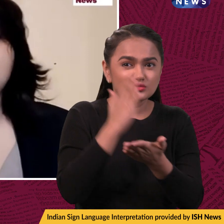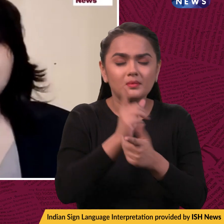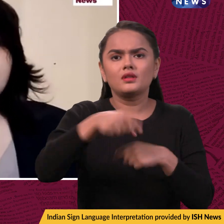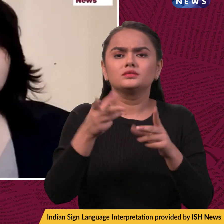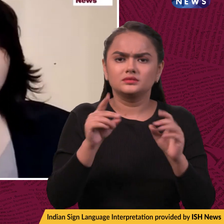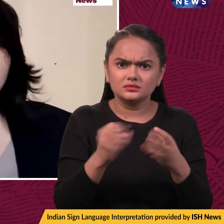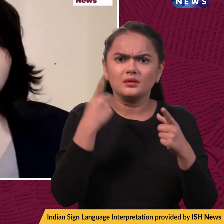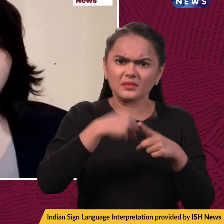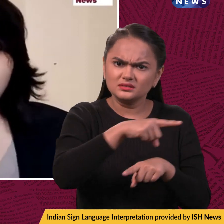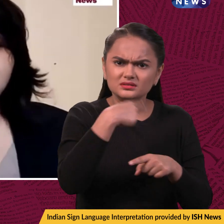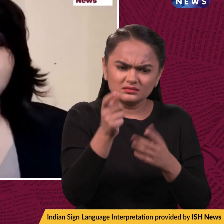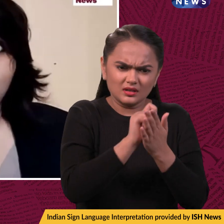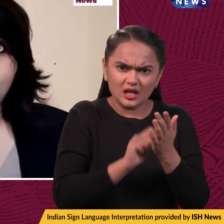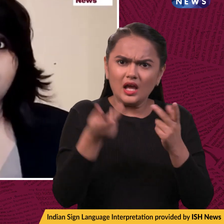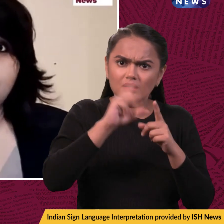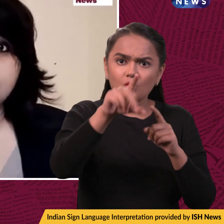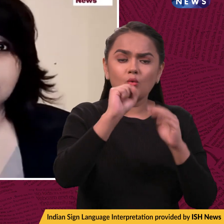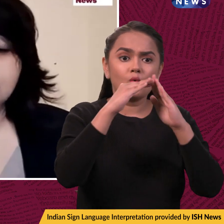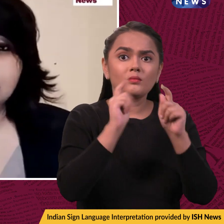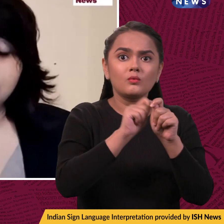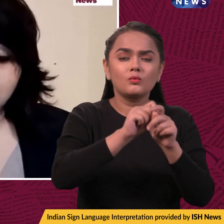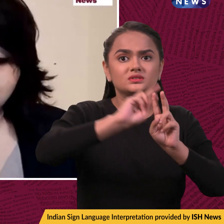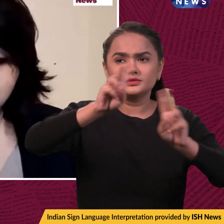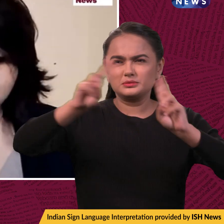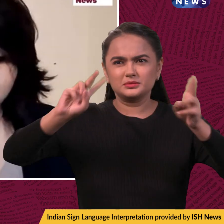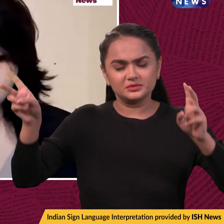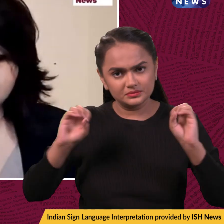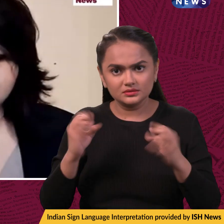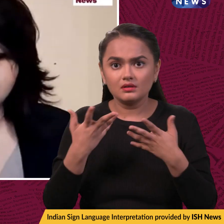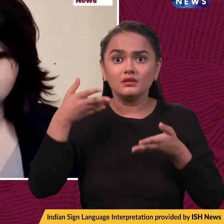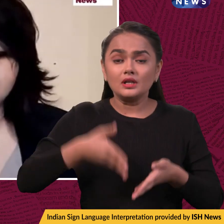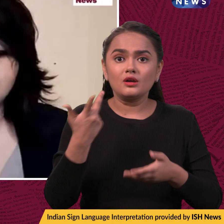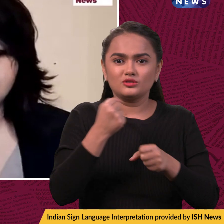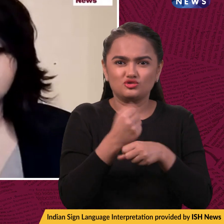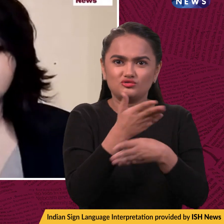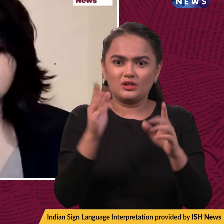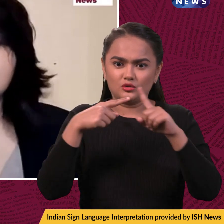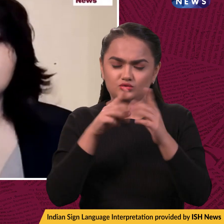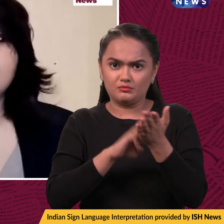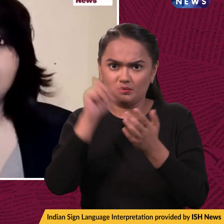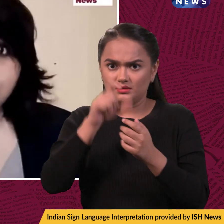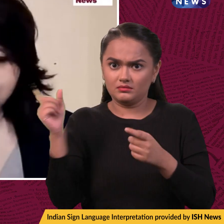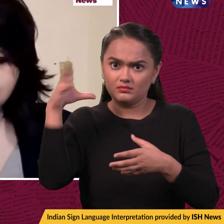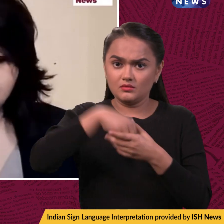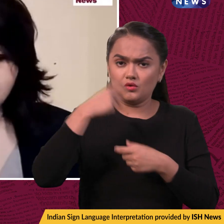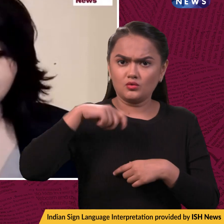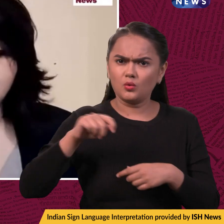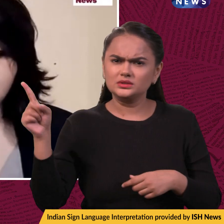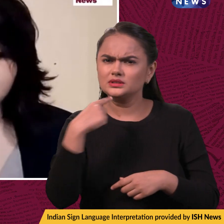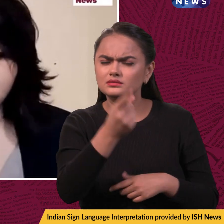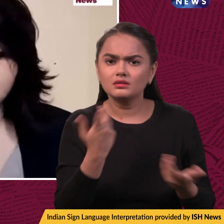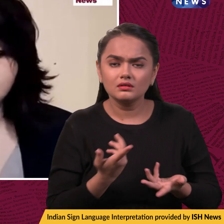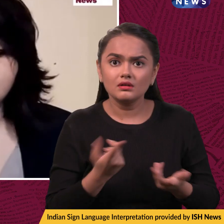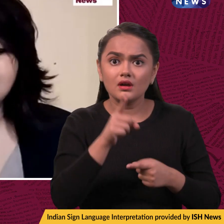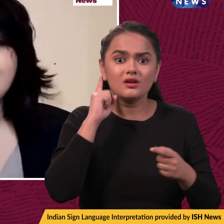asked for the reconsideration of work from home policy. Now, this comes after Solicitor General Tushar Mehta told the court today that